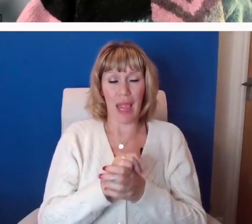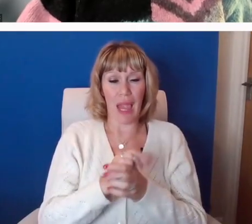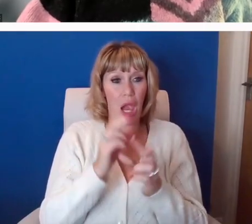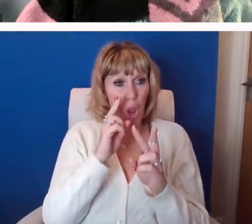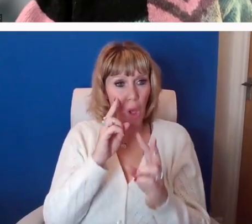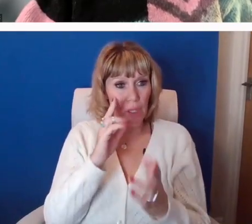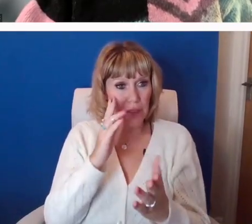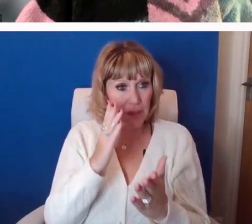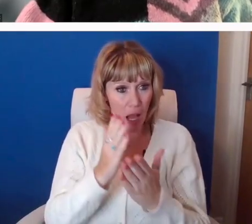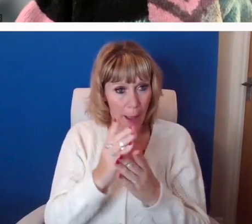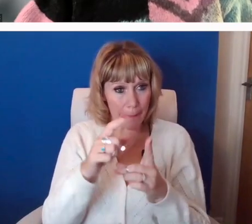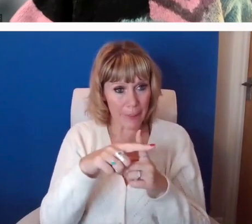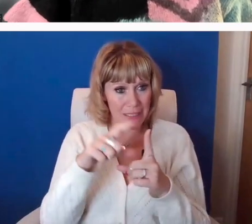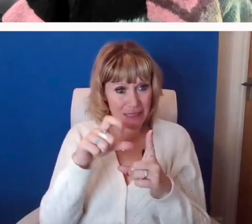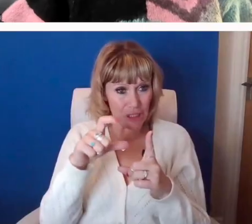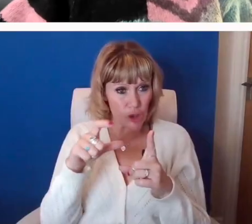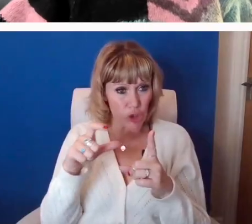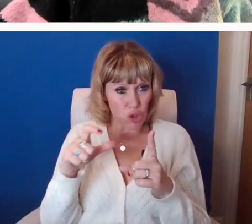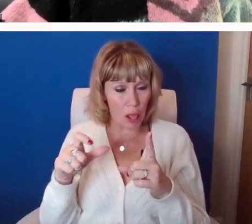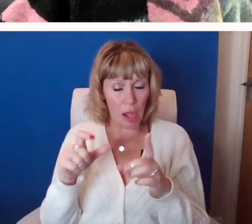is oil on wood.